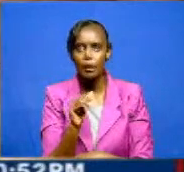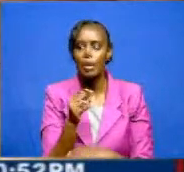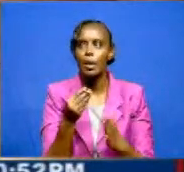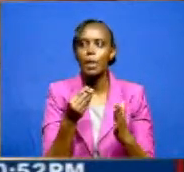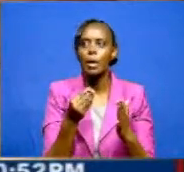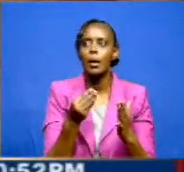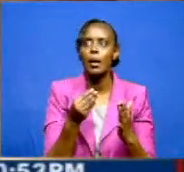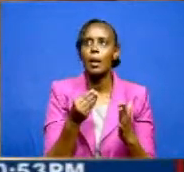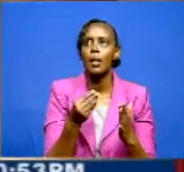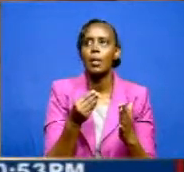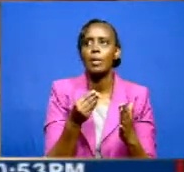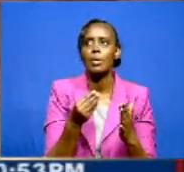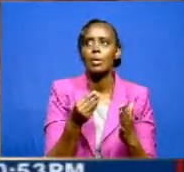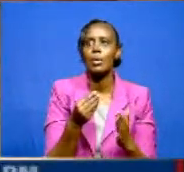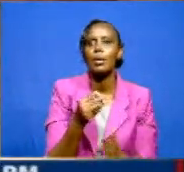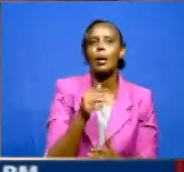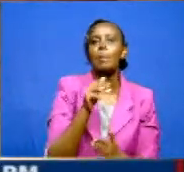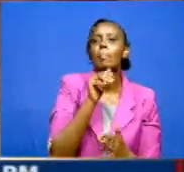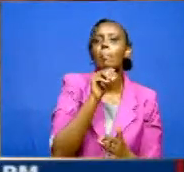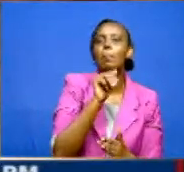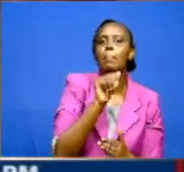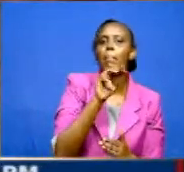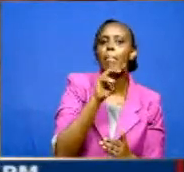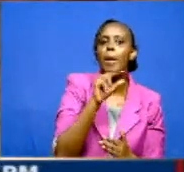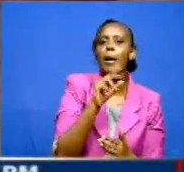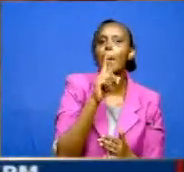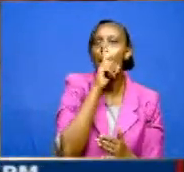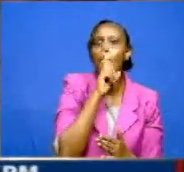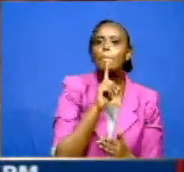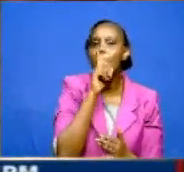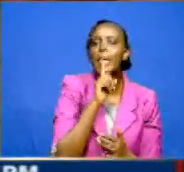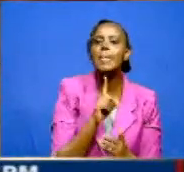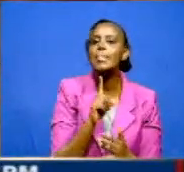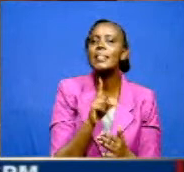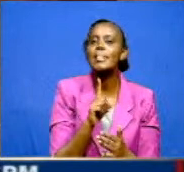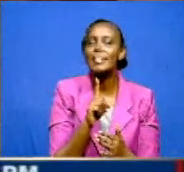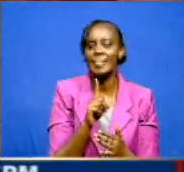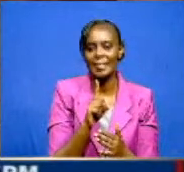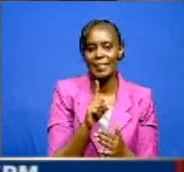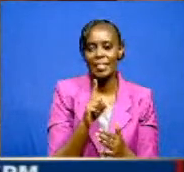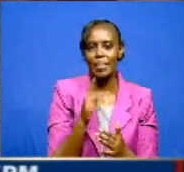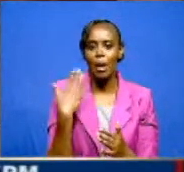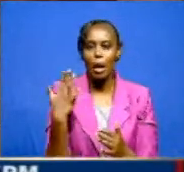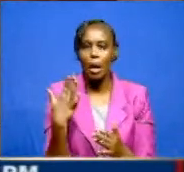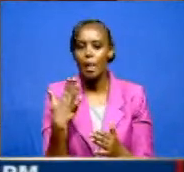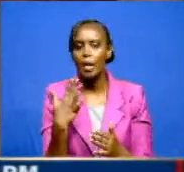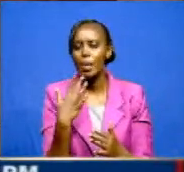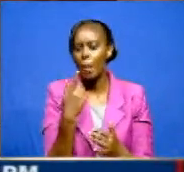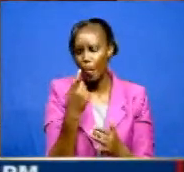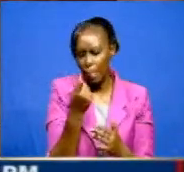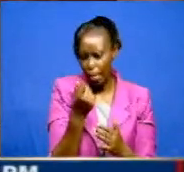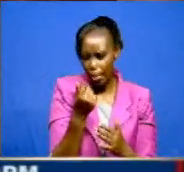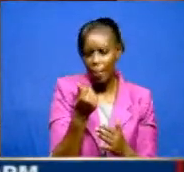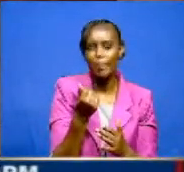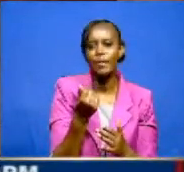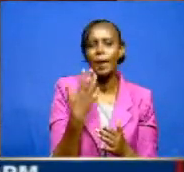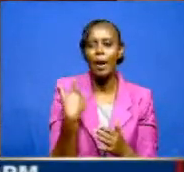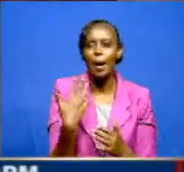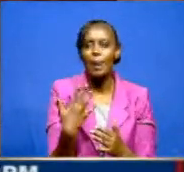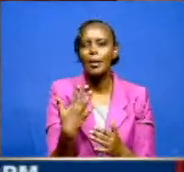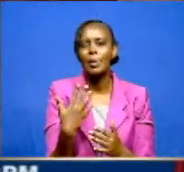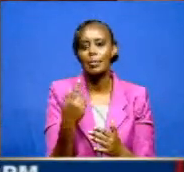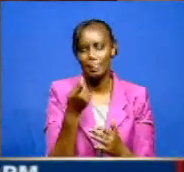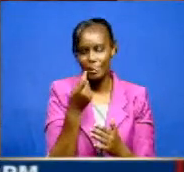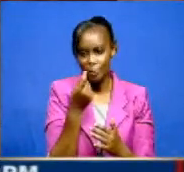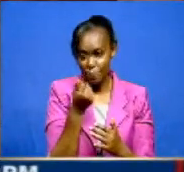I must confess, I didn't know mung beans is ndengu. I thought they only called green grams, but mung beans is another